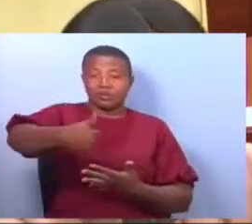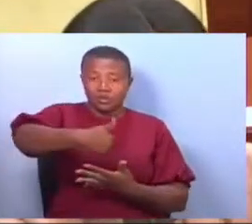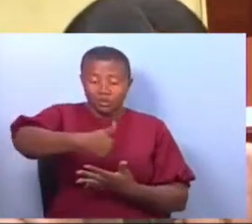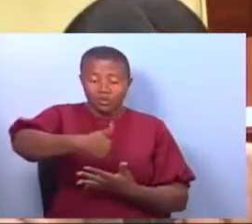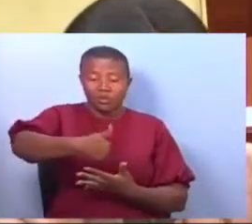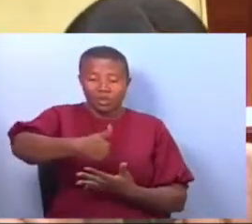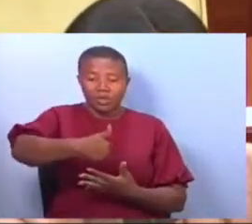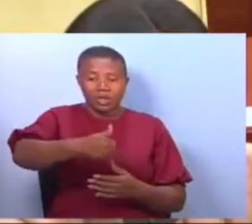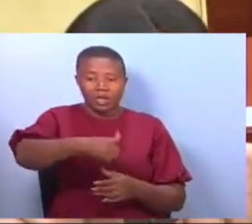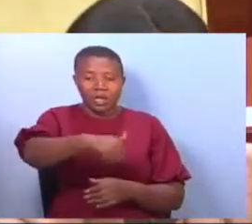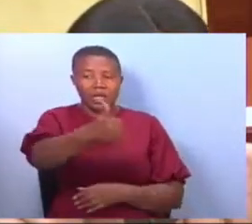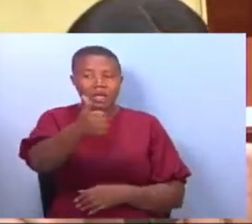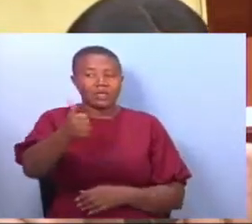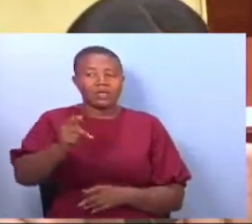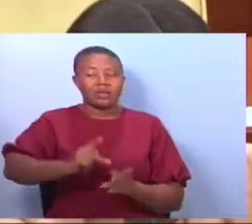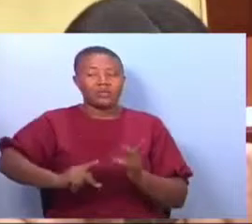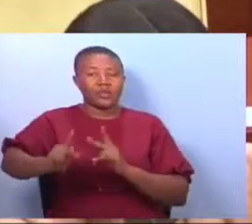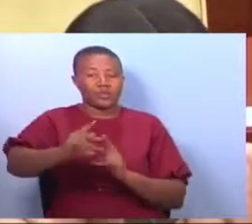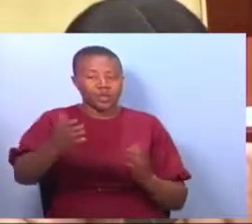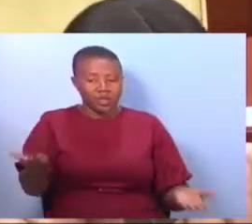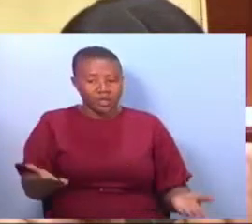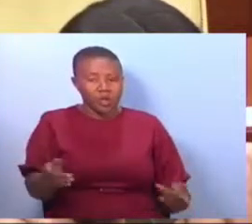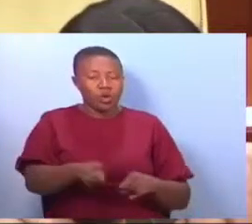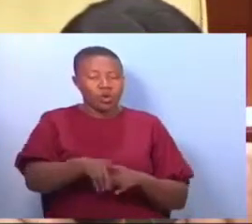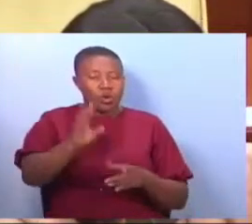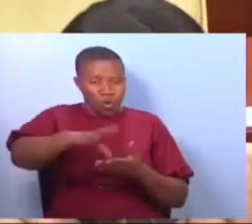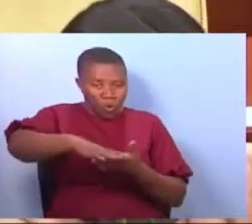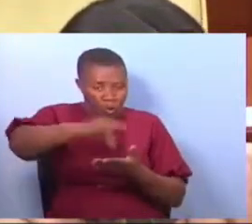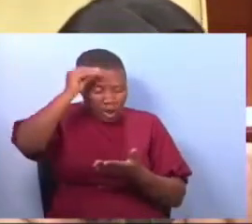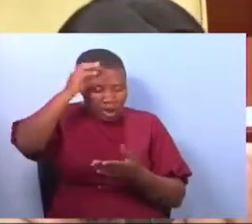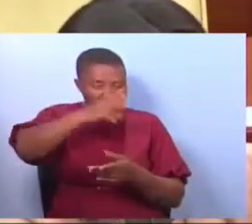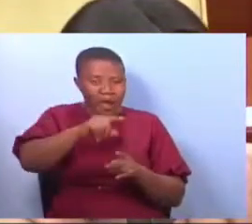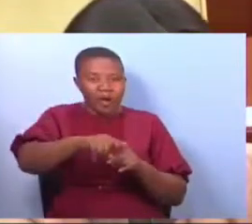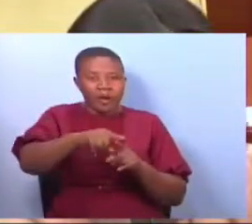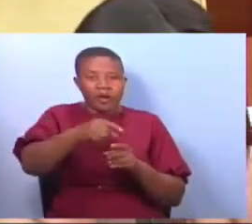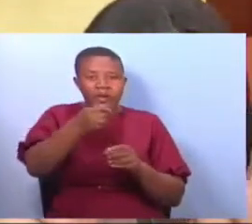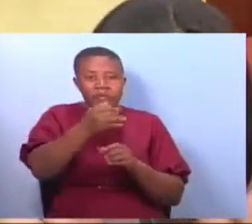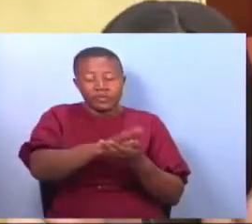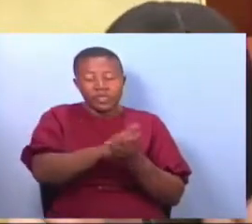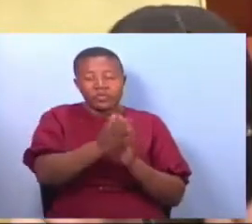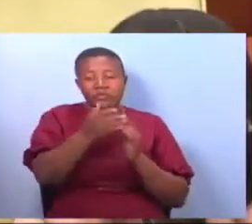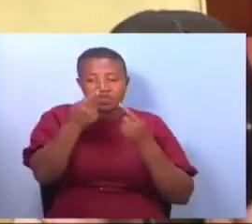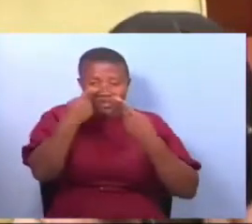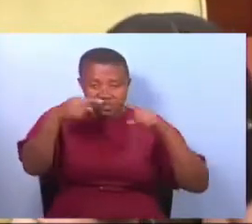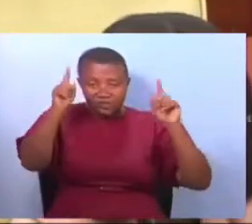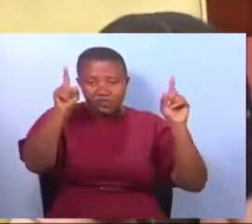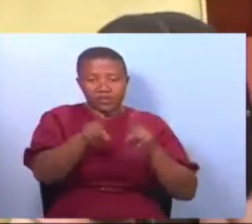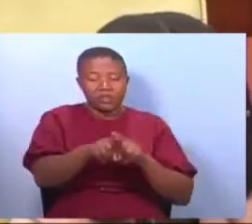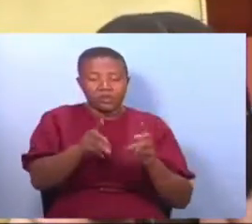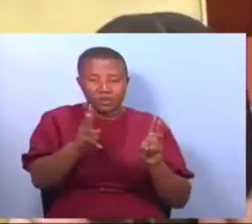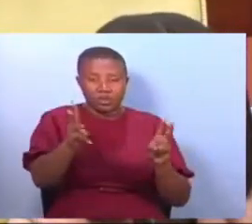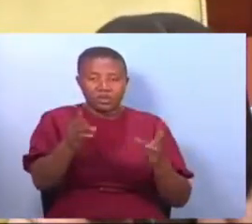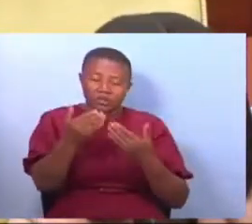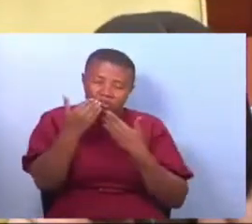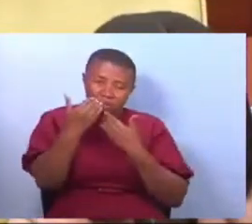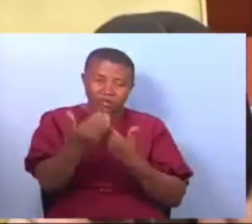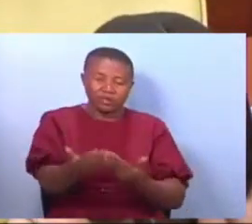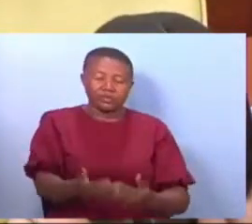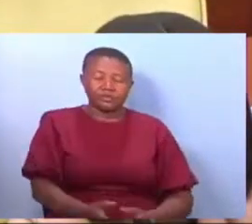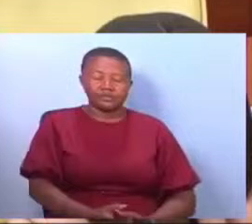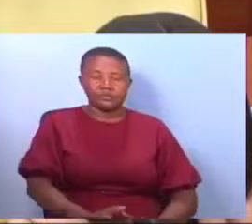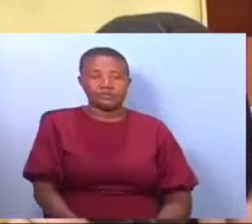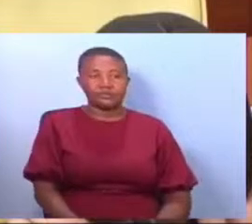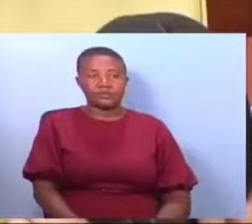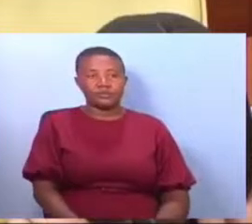as Parliament would also be elevated in our area of work and profession. Thank you, Mr. Speaker, for the opportunity. Thank